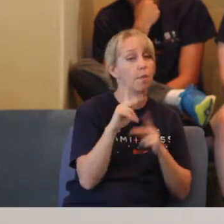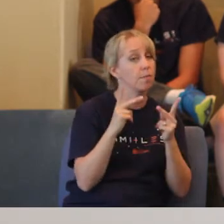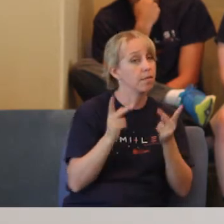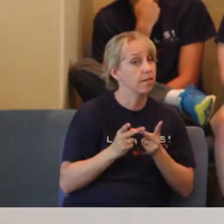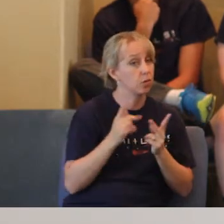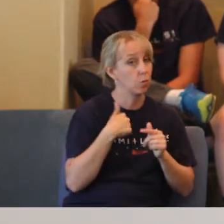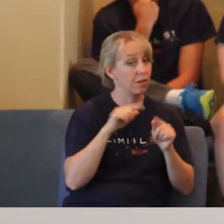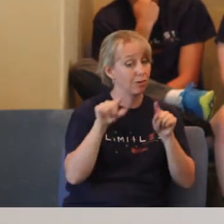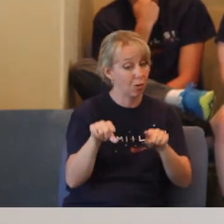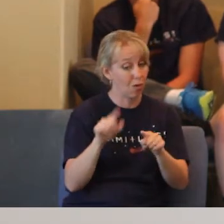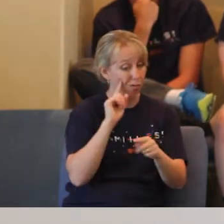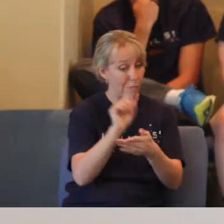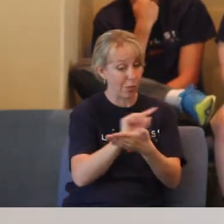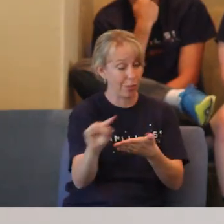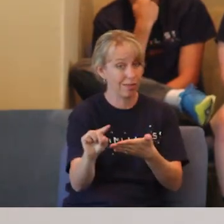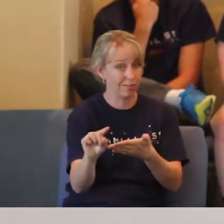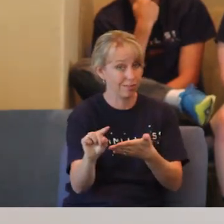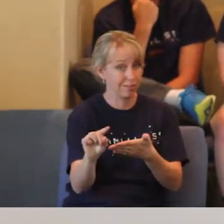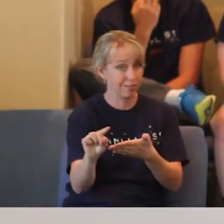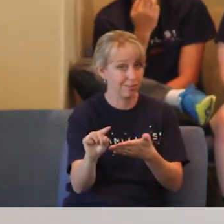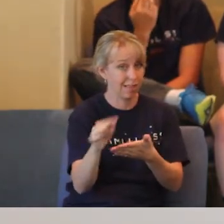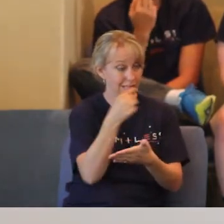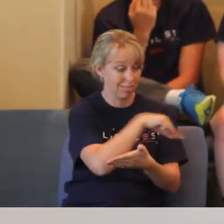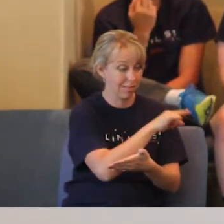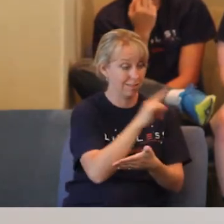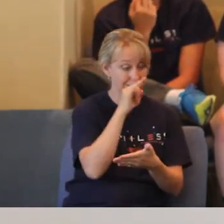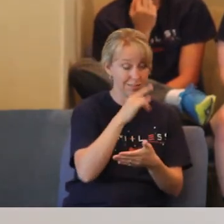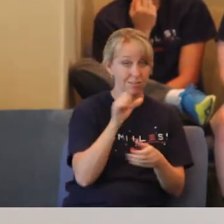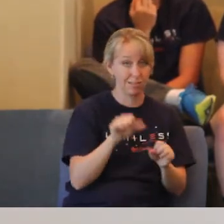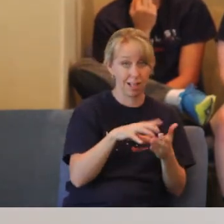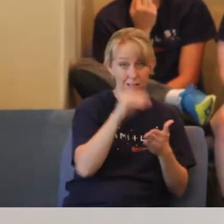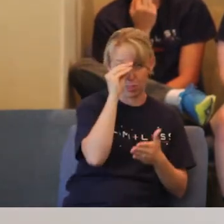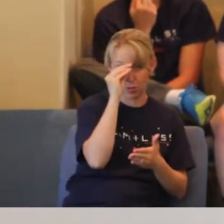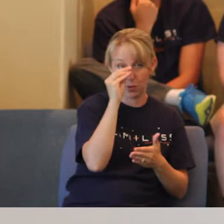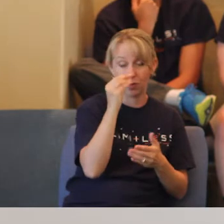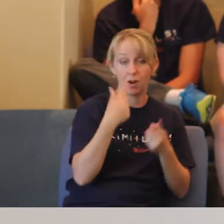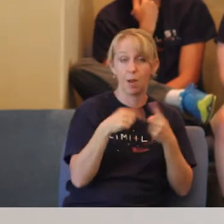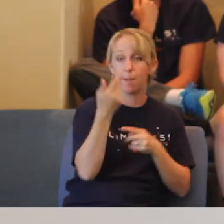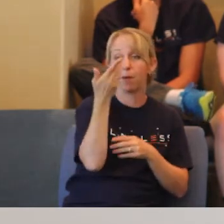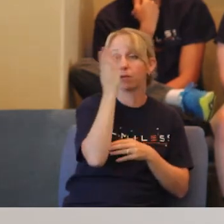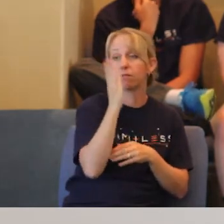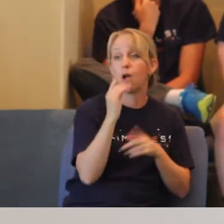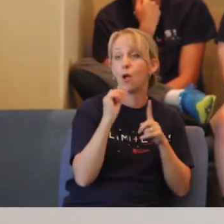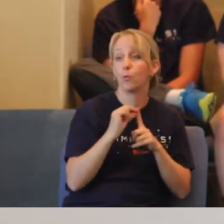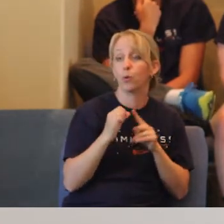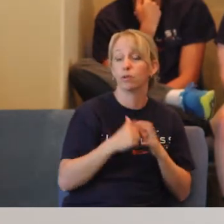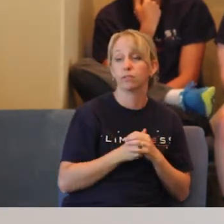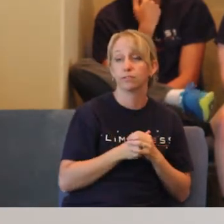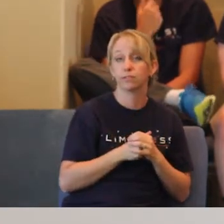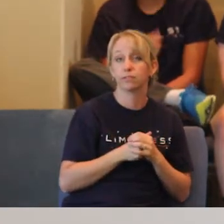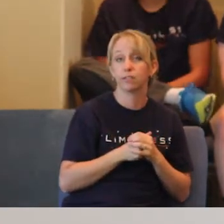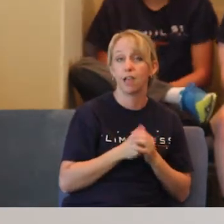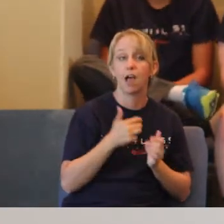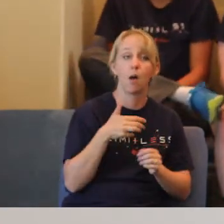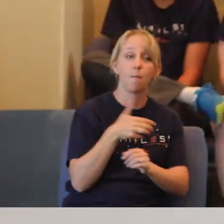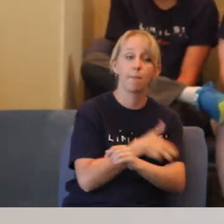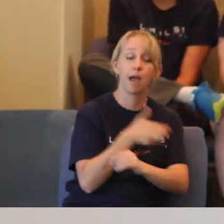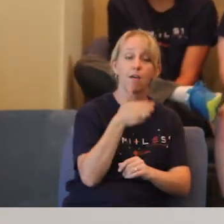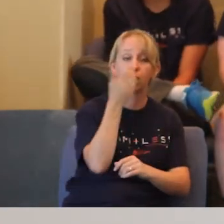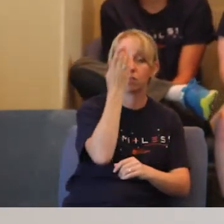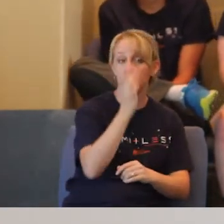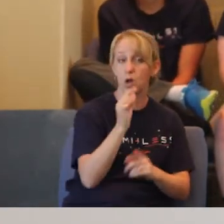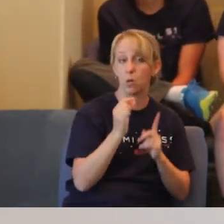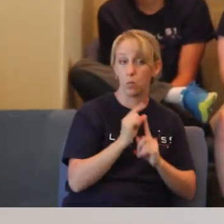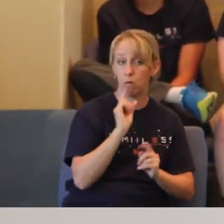learn about God's Word, how powerful God's Word is and how it impacts their lives,